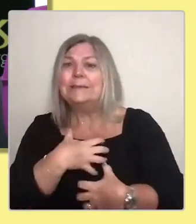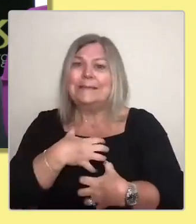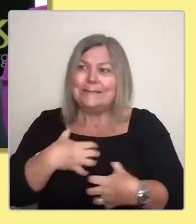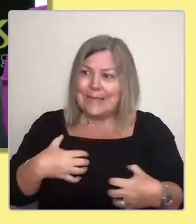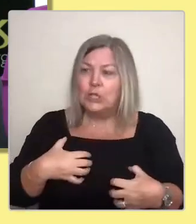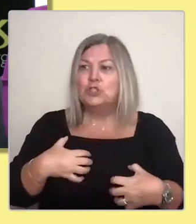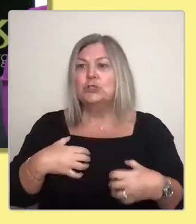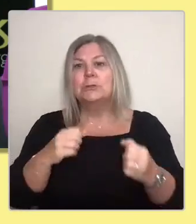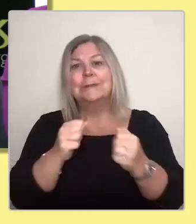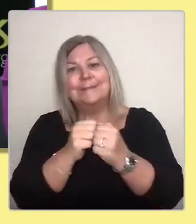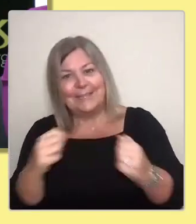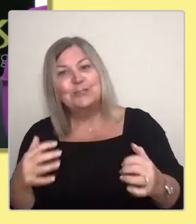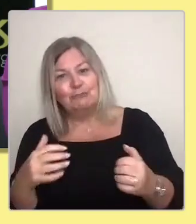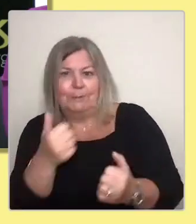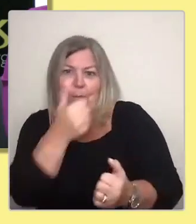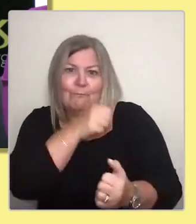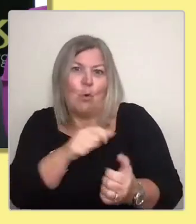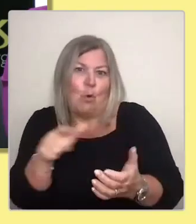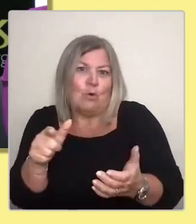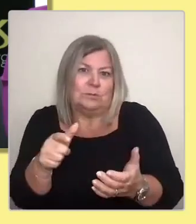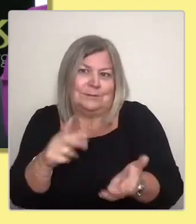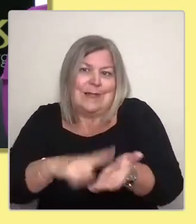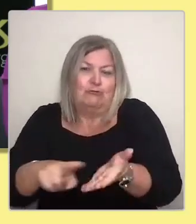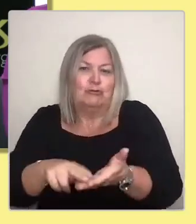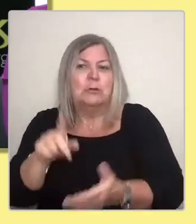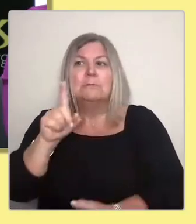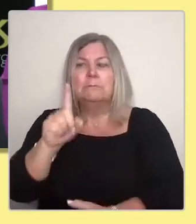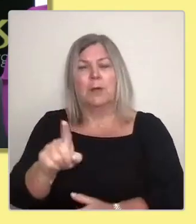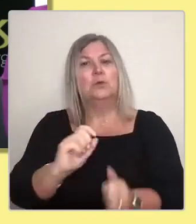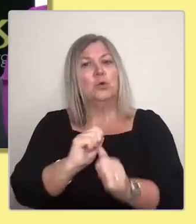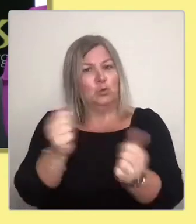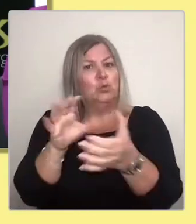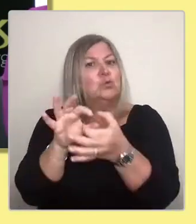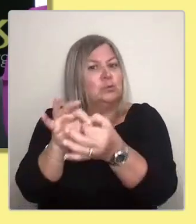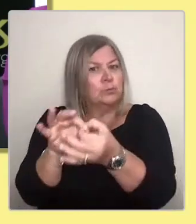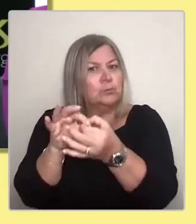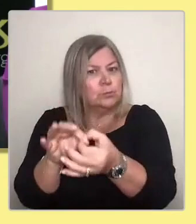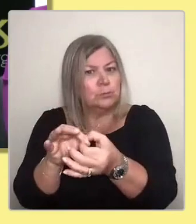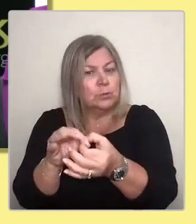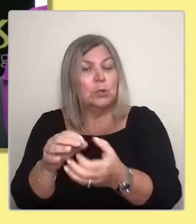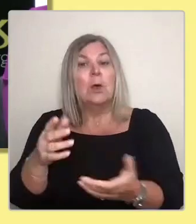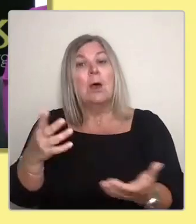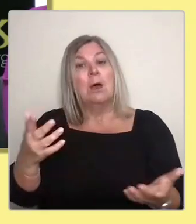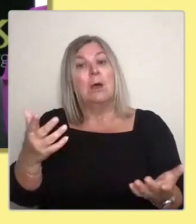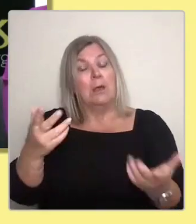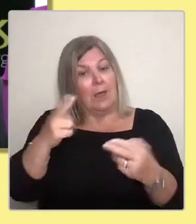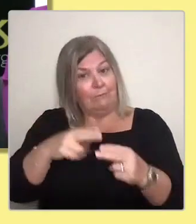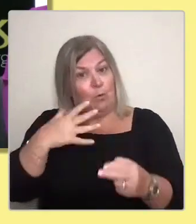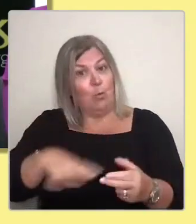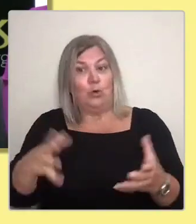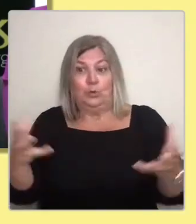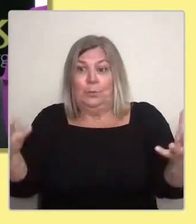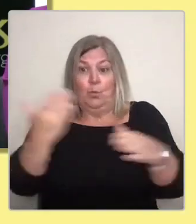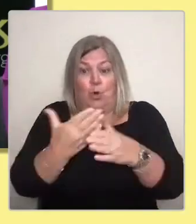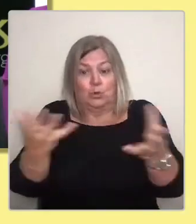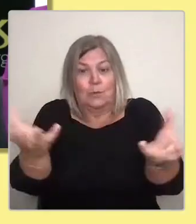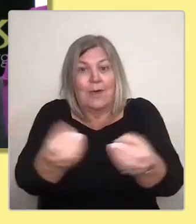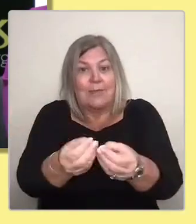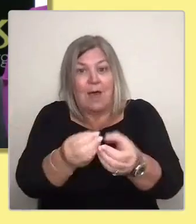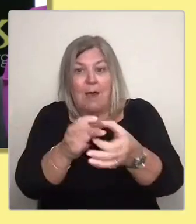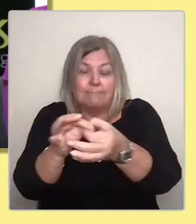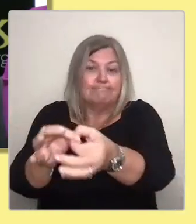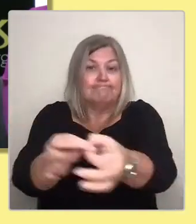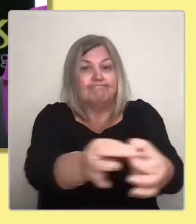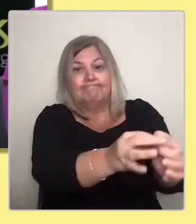them turn sour. So for me, if you want to be a unifier, as I hope I am and will be as the next leader of the party, then